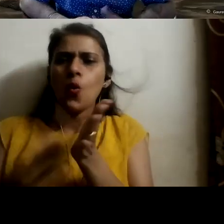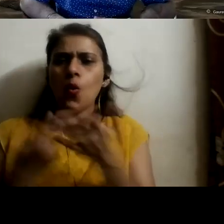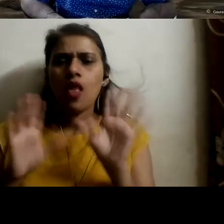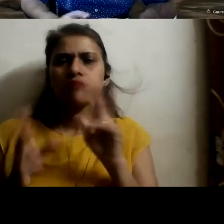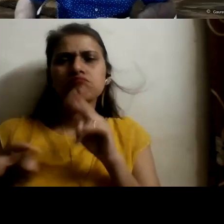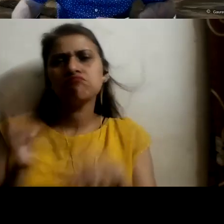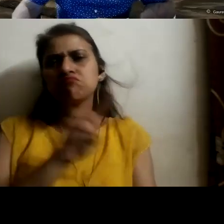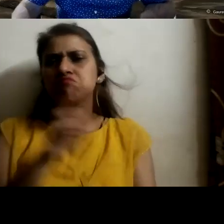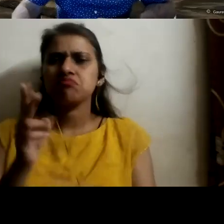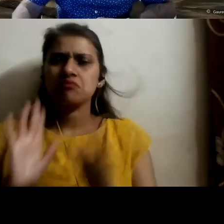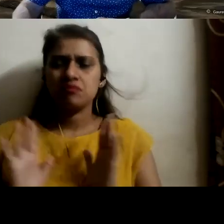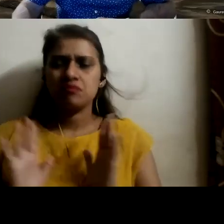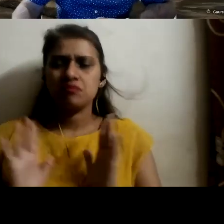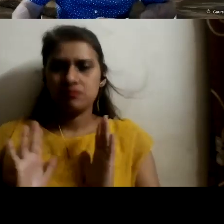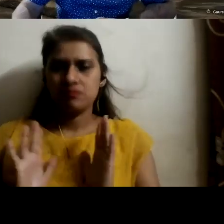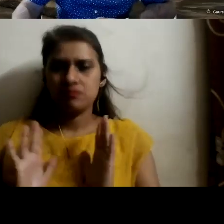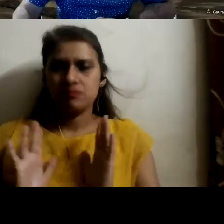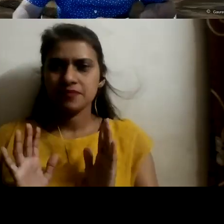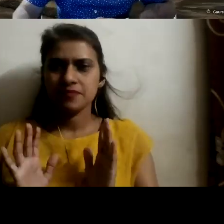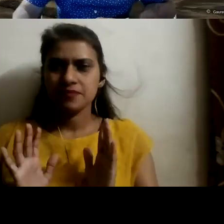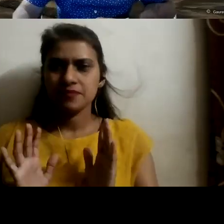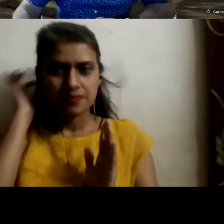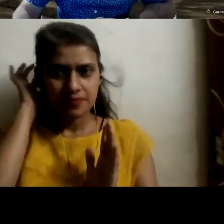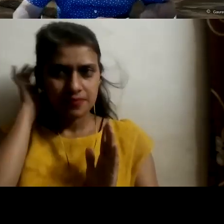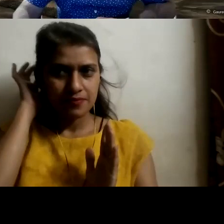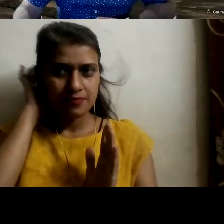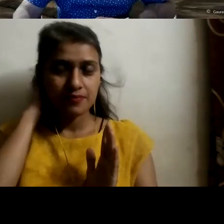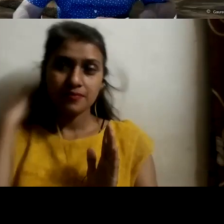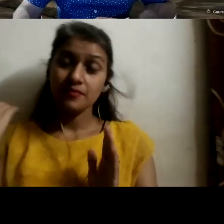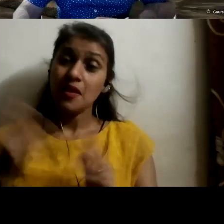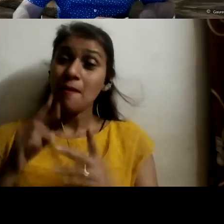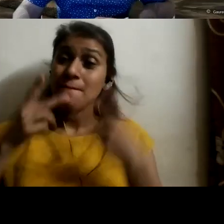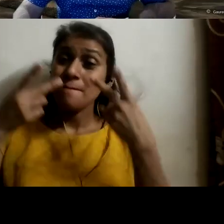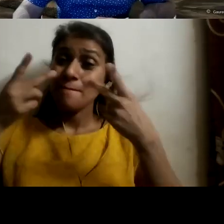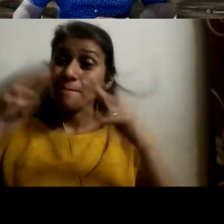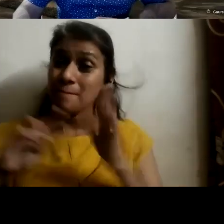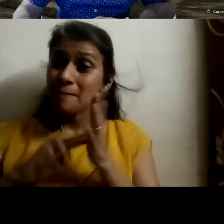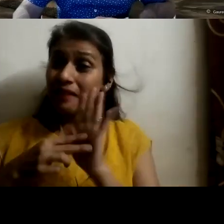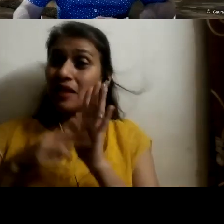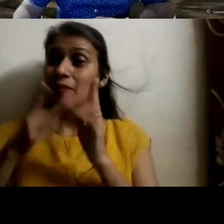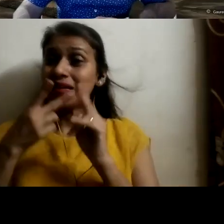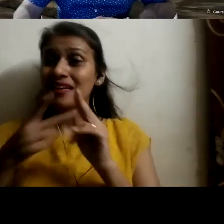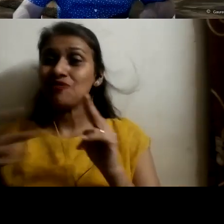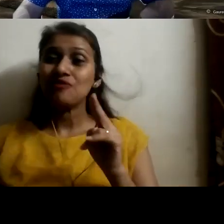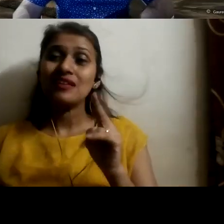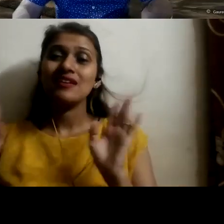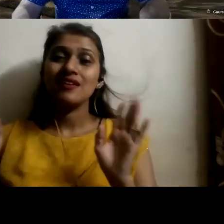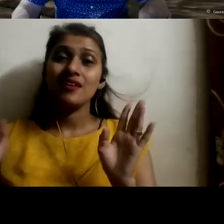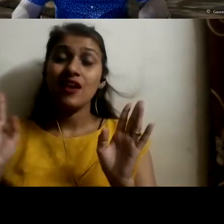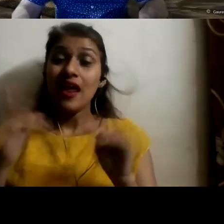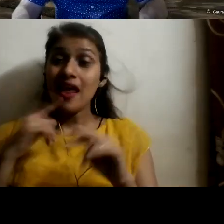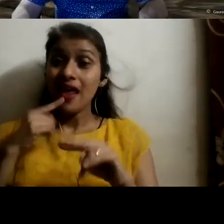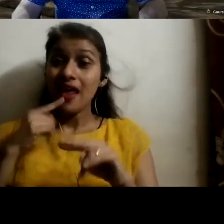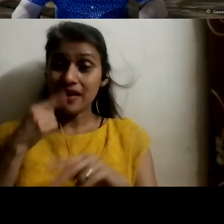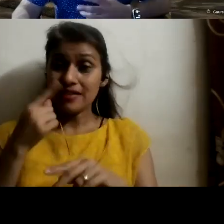the interpretation of all of them is going to be very, very distinct as we move in terms of understanding what each one of